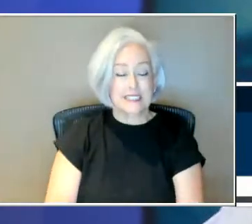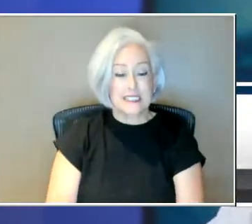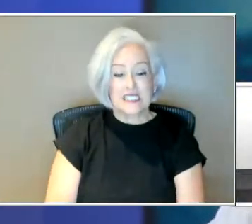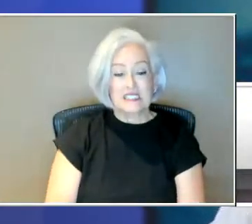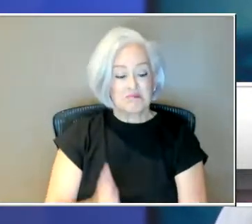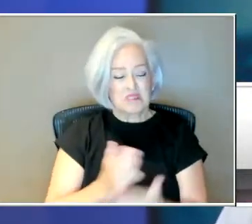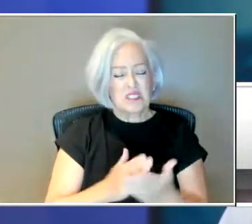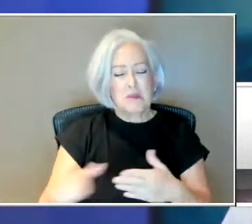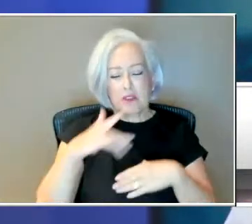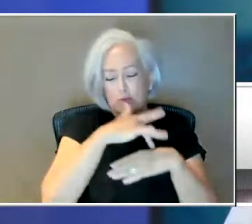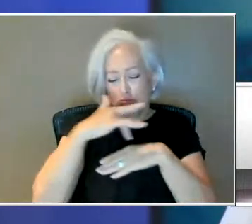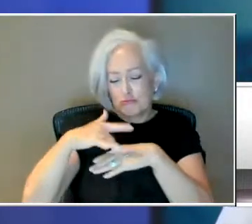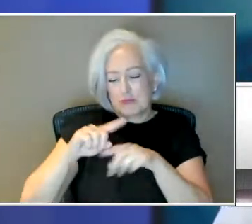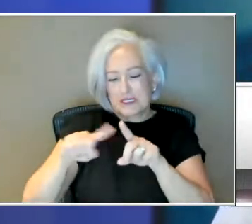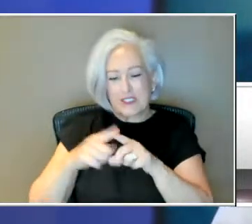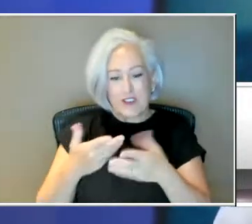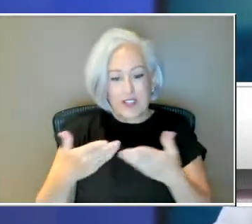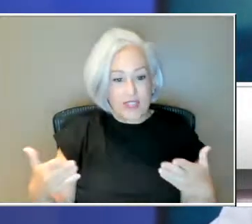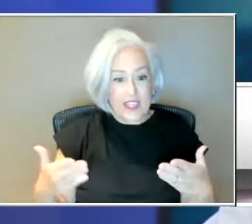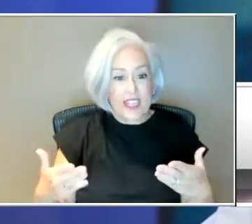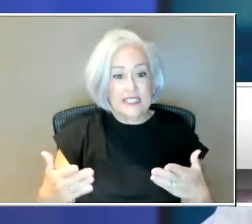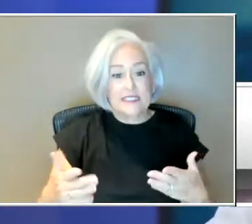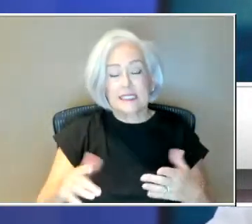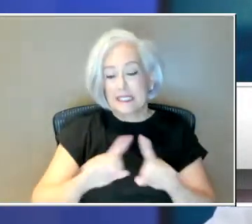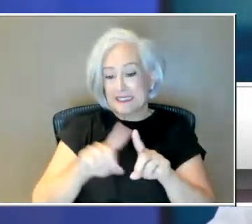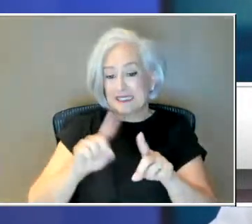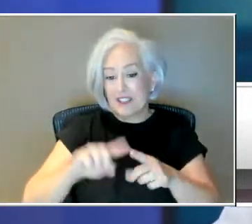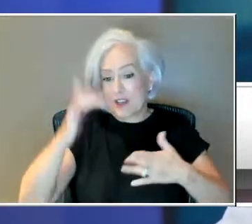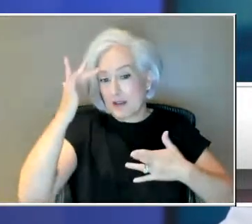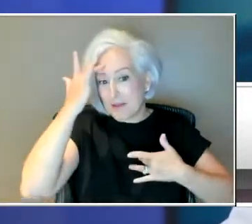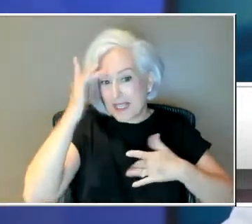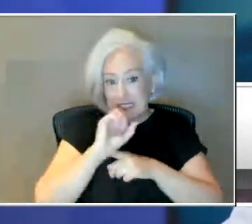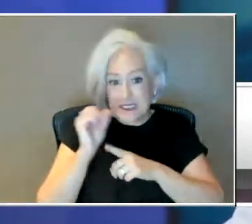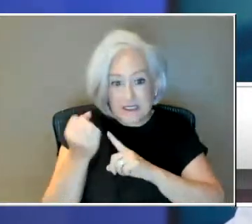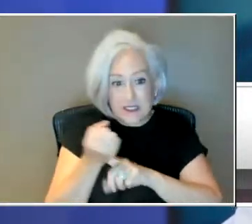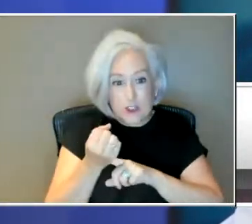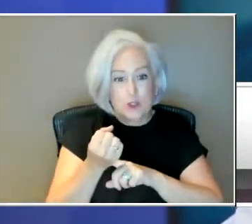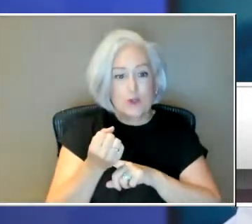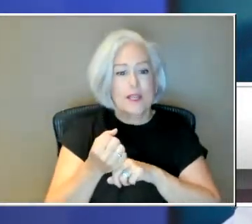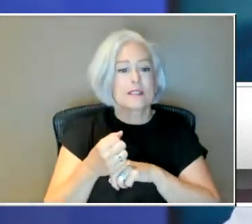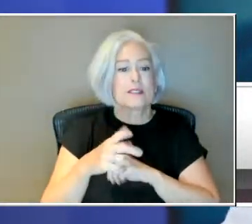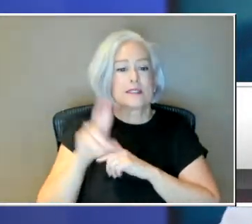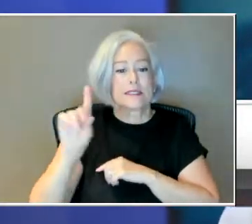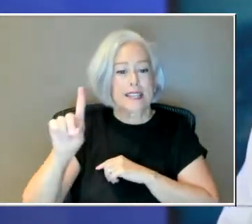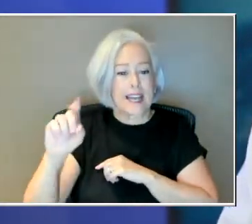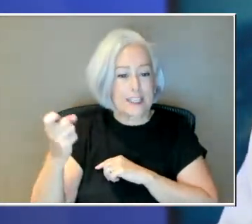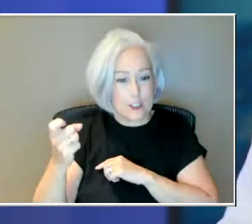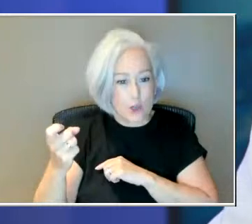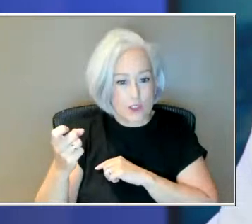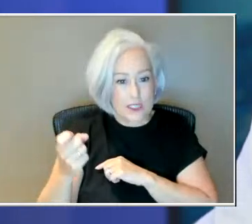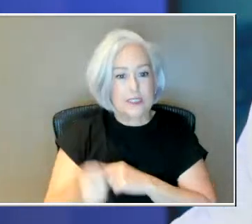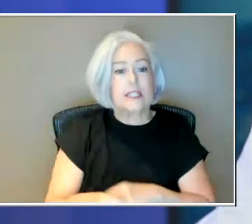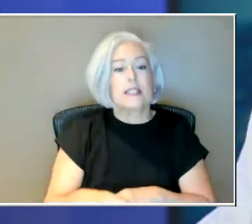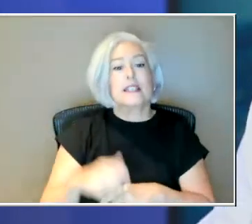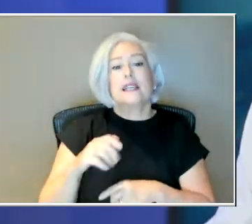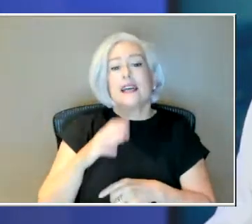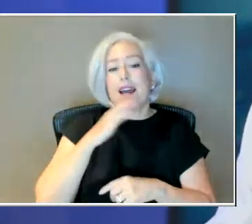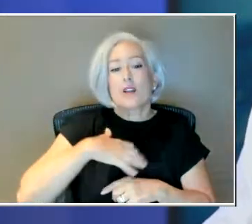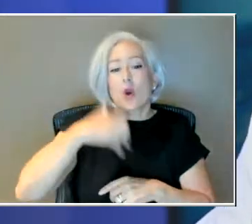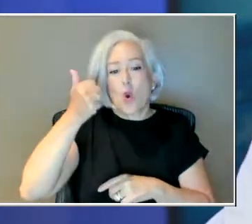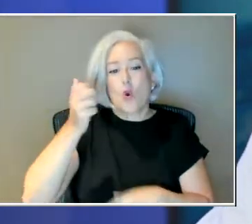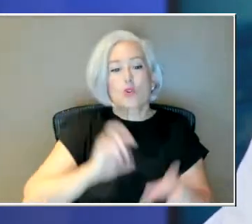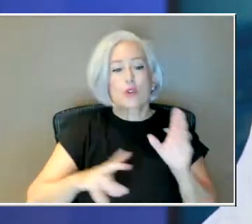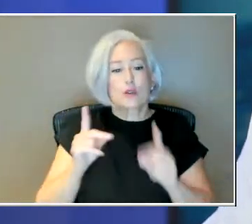of medical conditions, people are taking lots of medicines, but in addition to that, older adults tend to have a decreased thirst mechanism, so they don't really